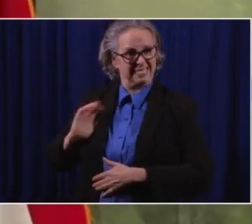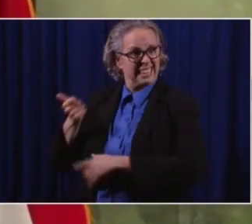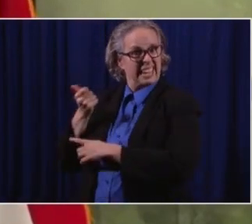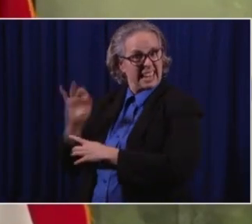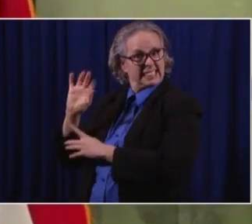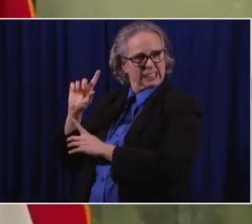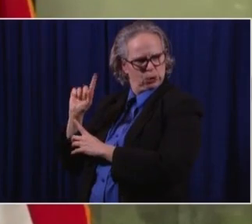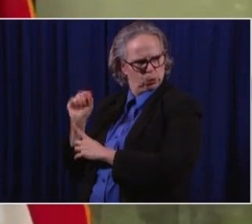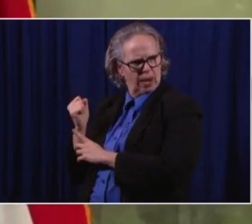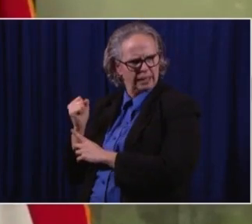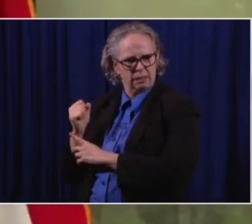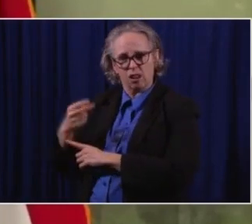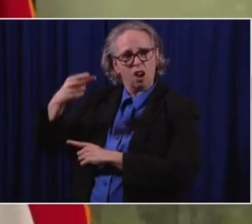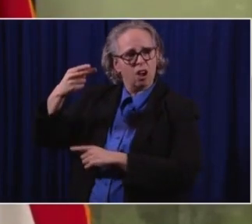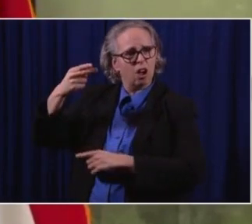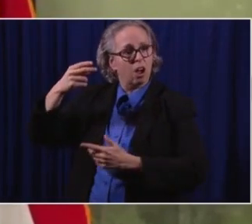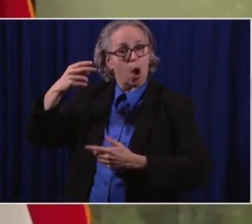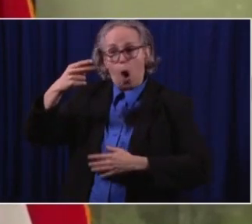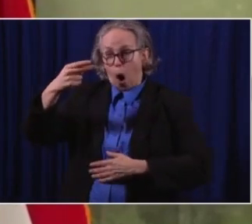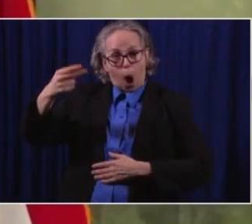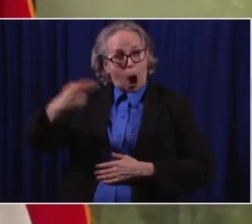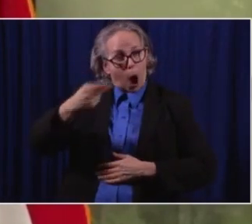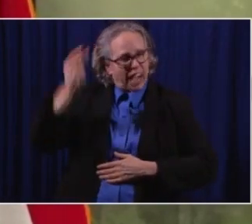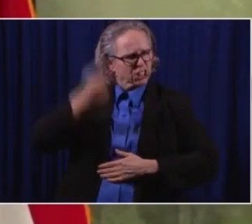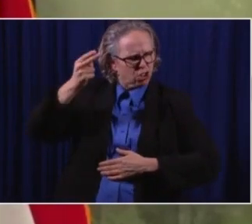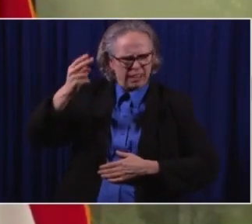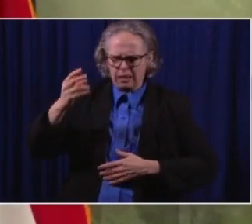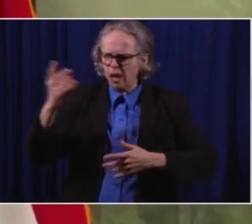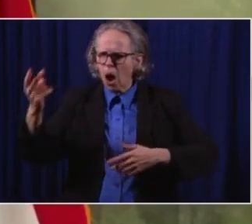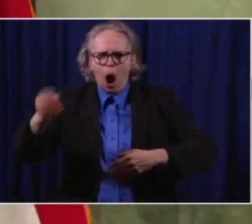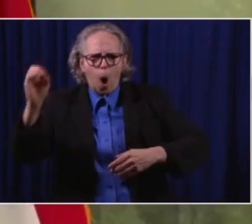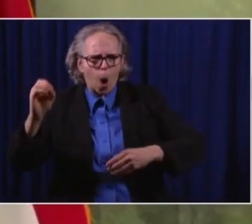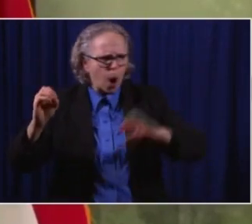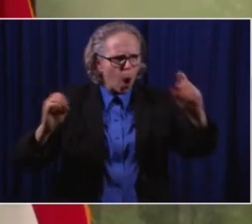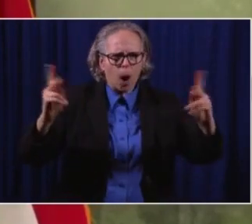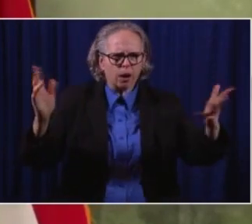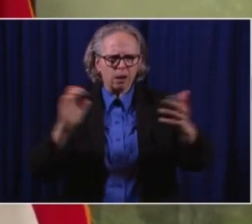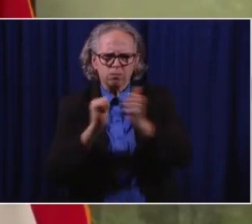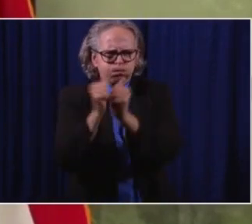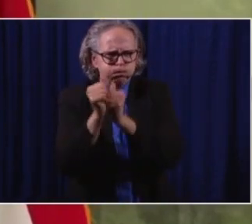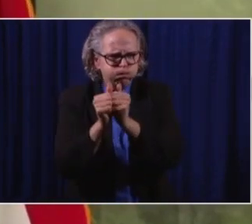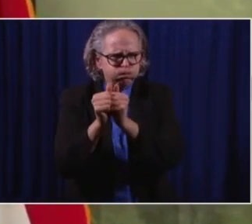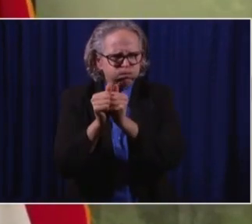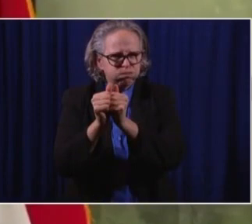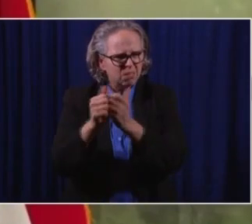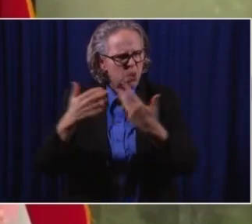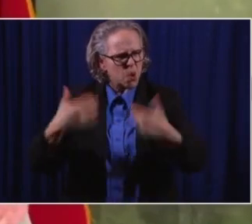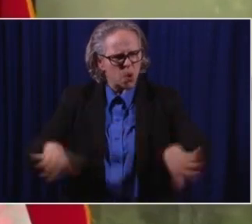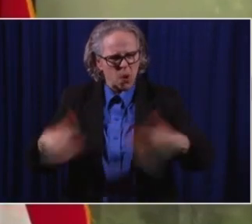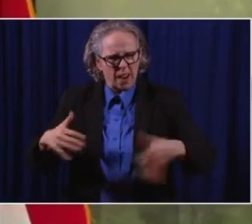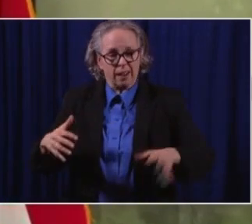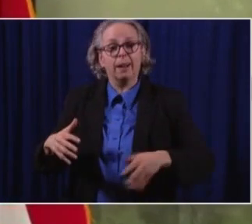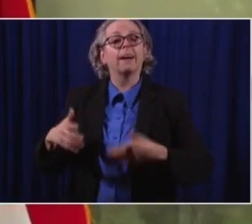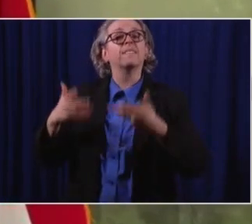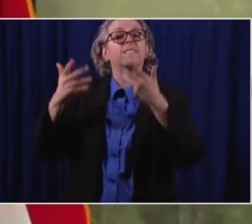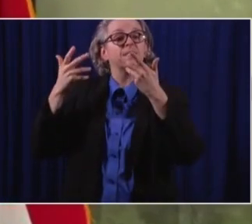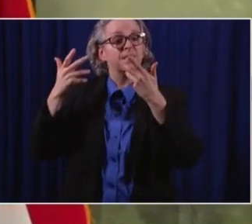Ohioans running. World War I was over. The country has just gotten